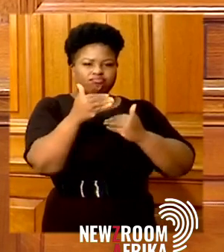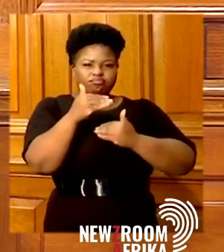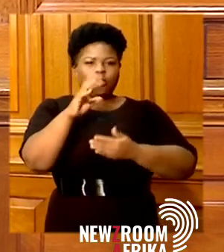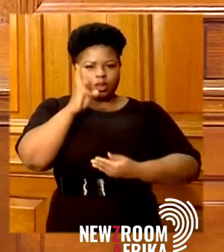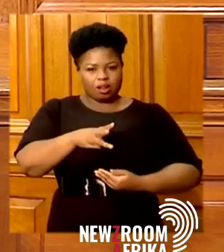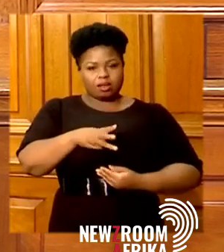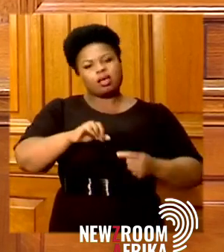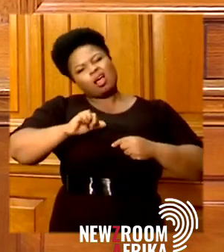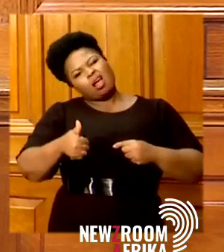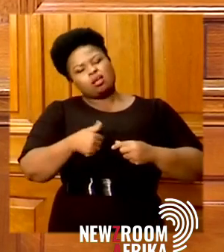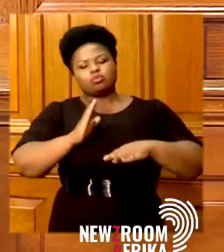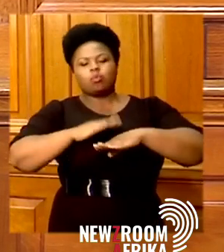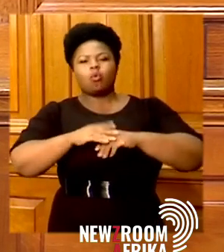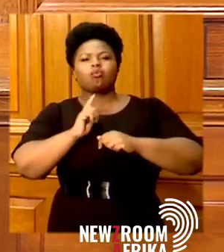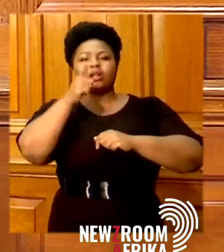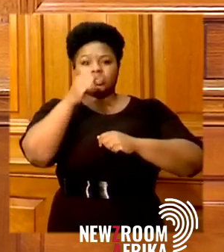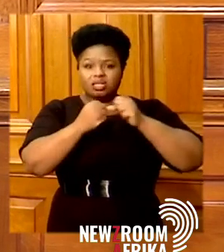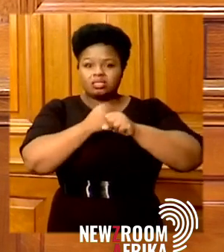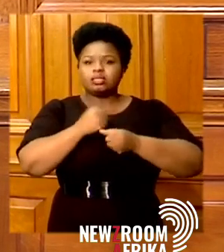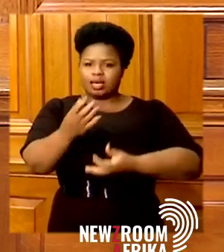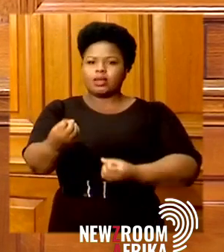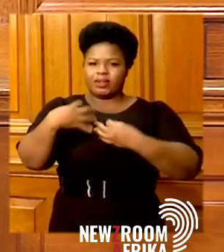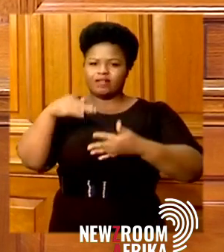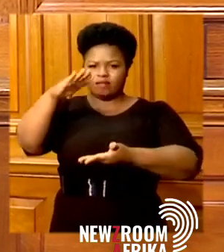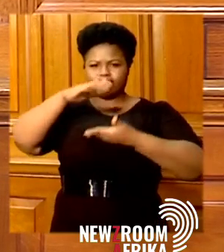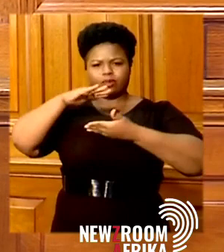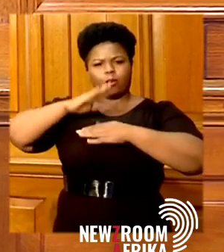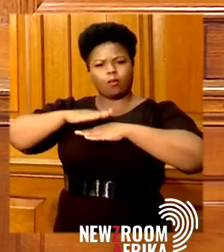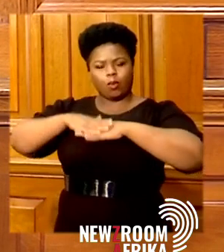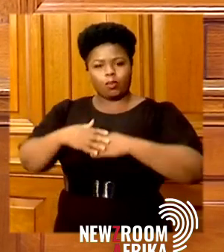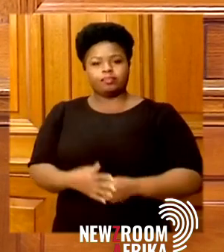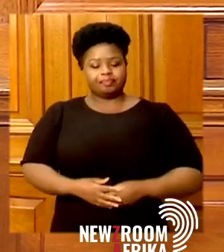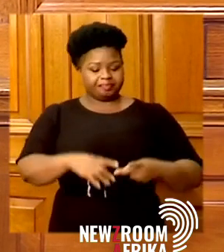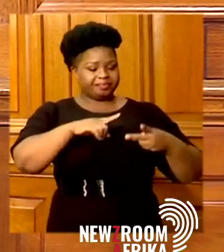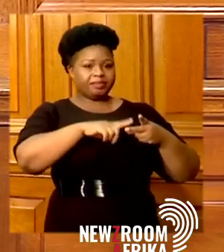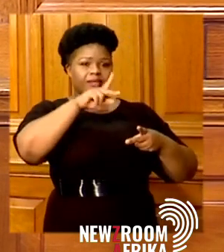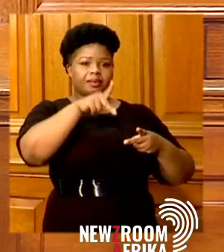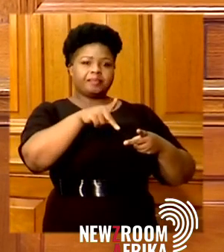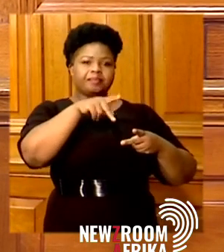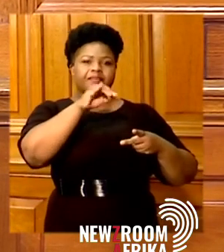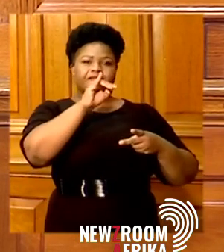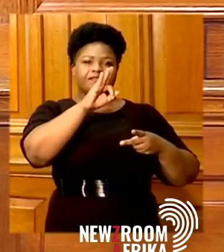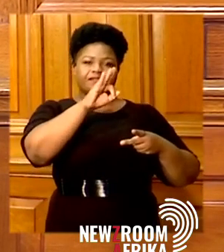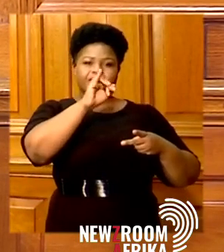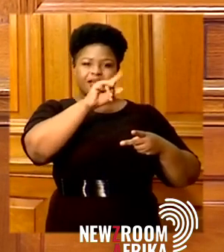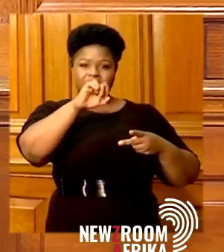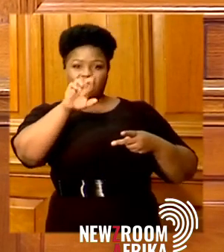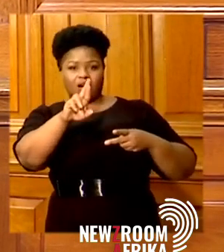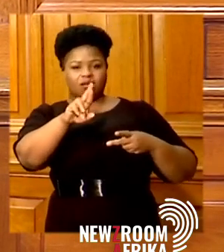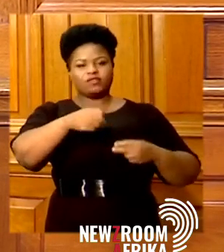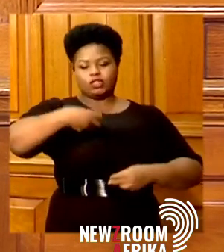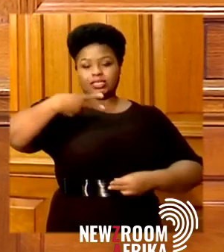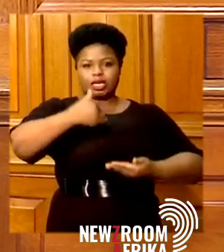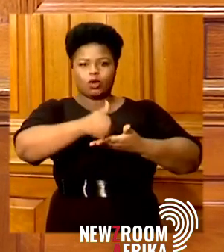the year. We've also secured 20 million doses from Pfizer, which will be delivered from the second